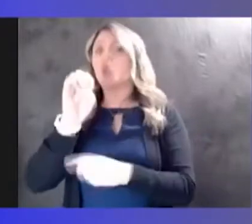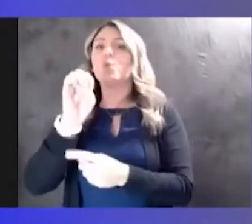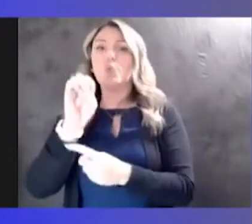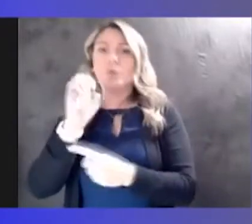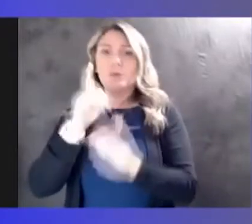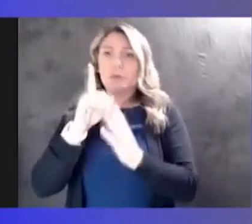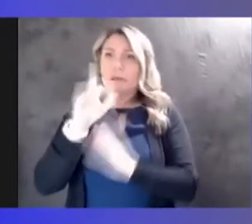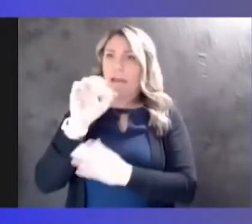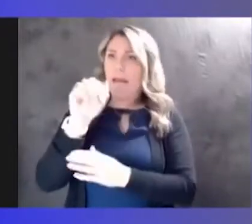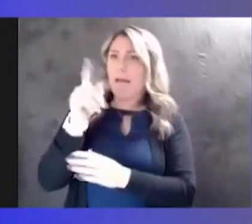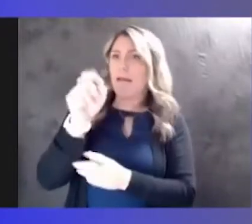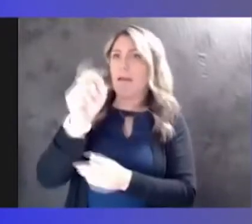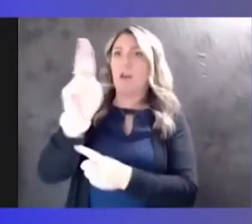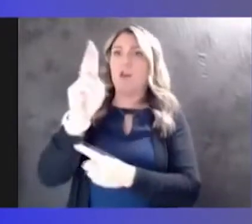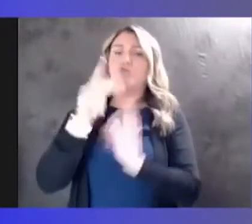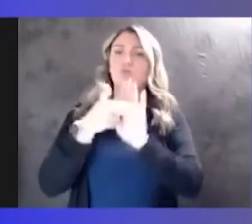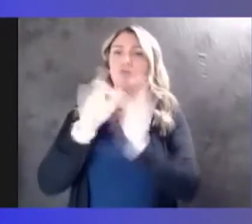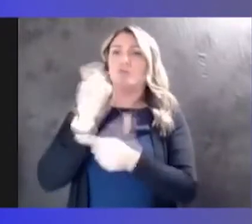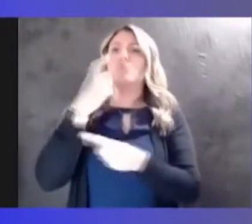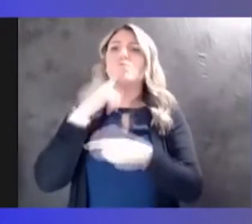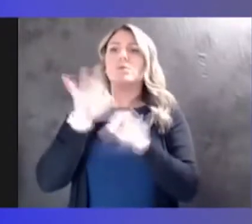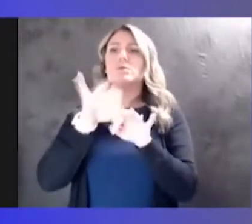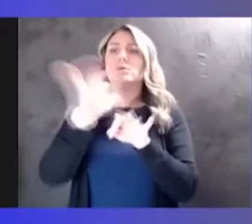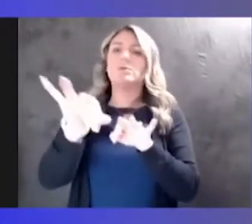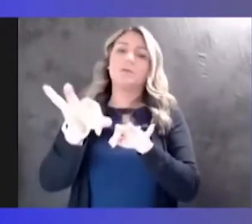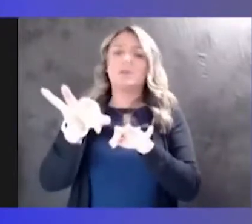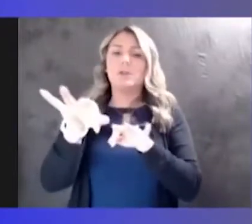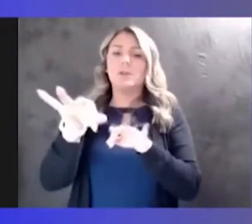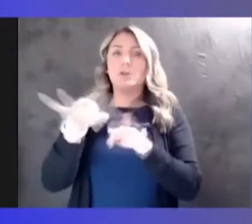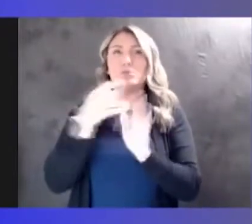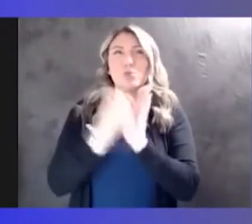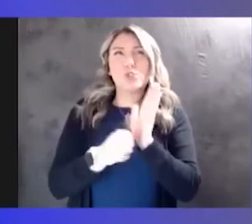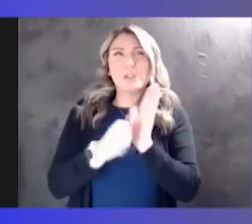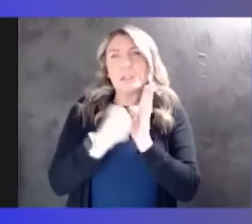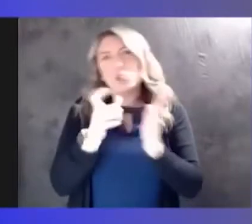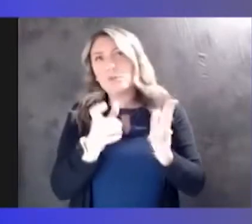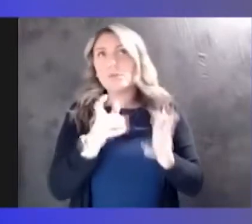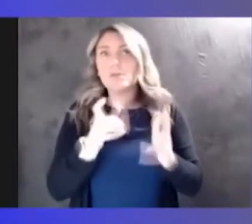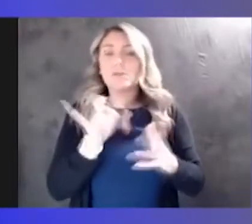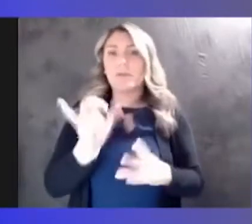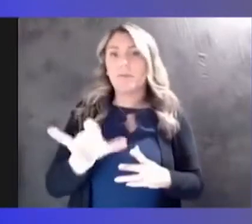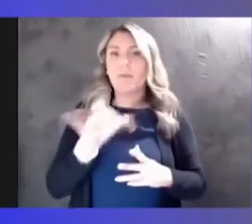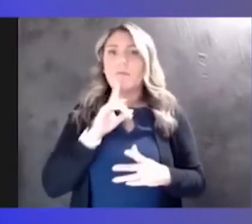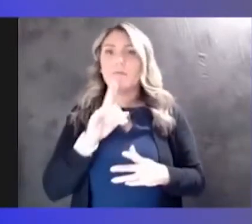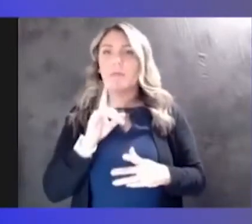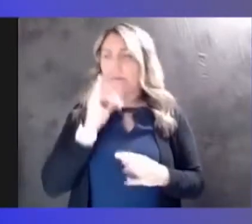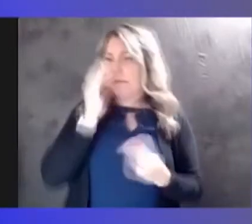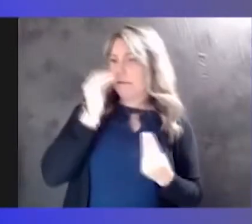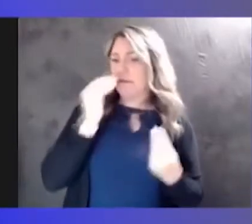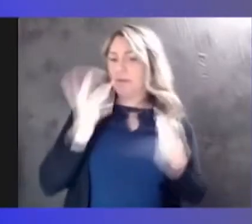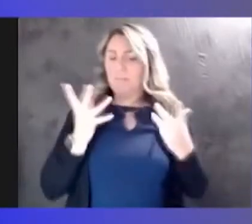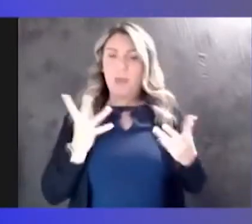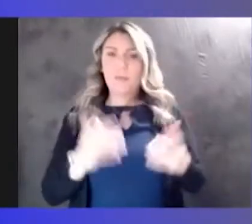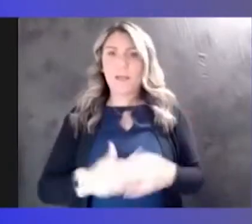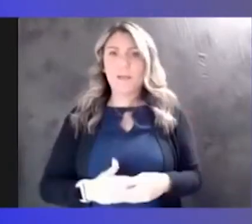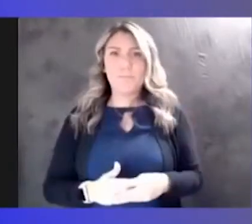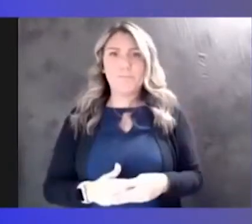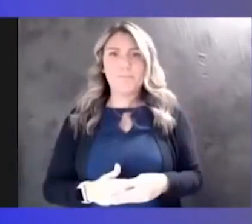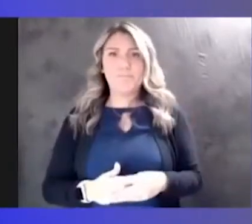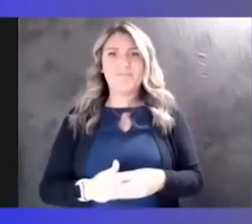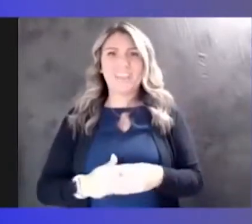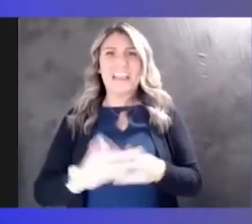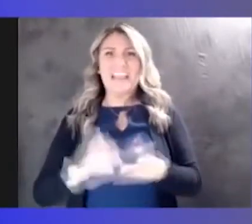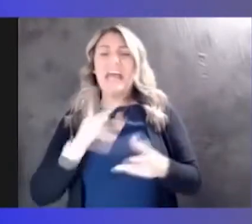were putting off procedures that we would sort of think of as maybe touch-up procedures or things